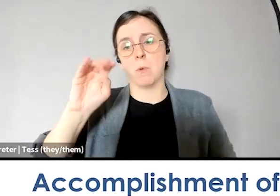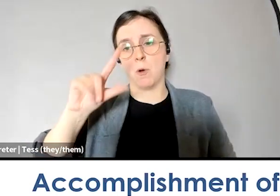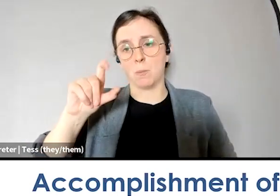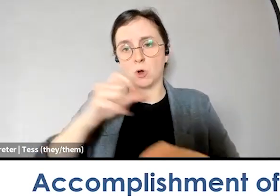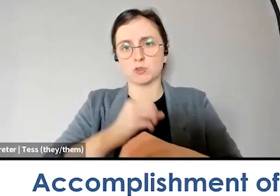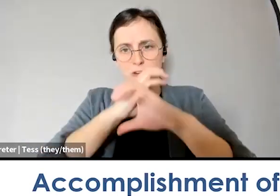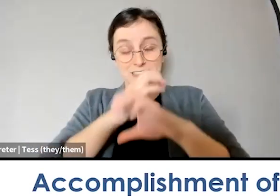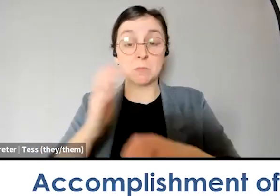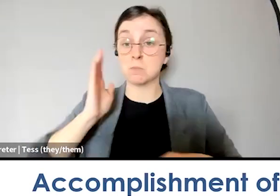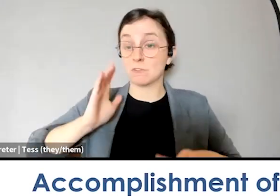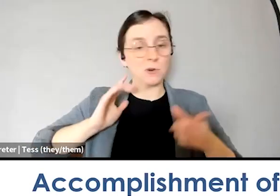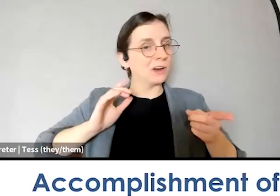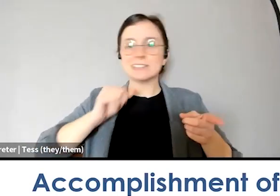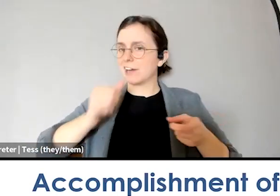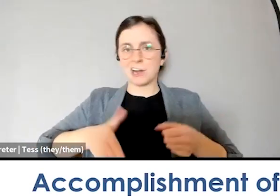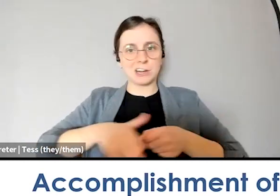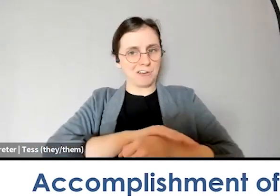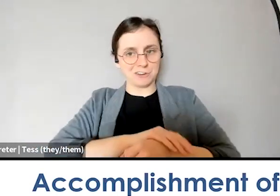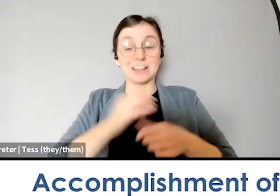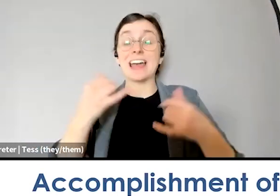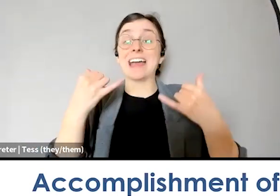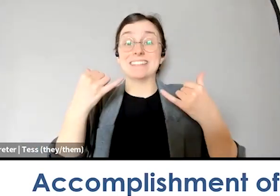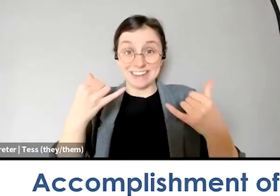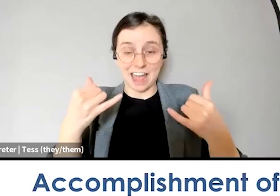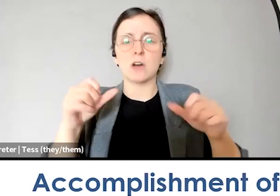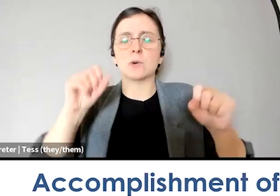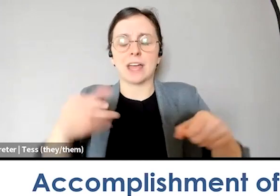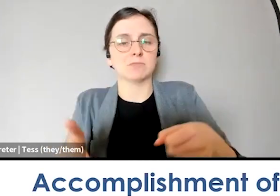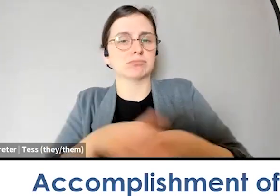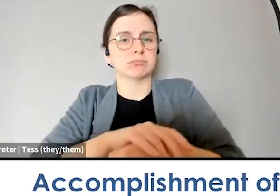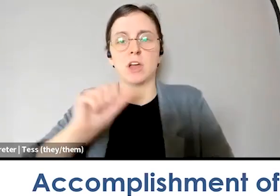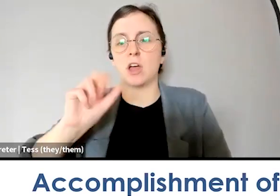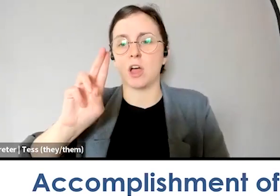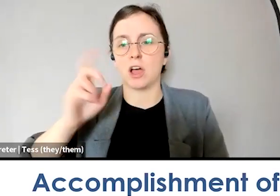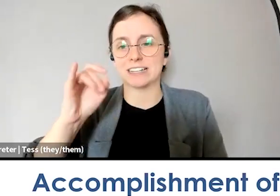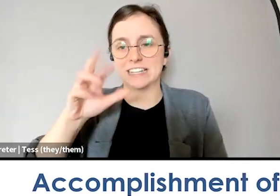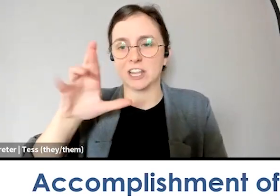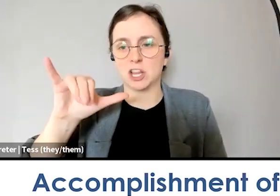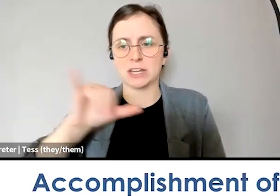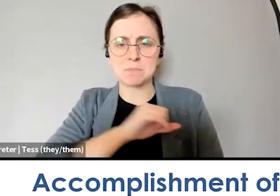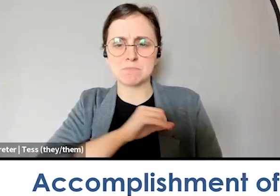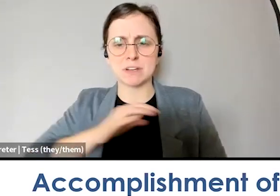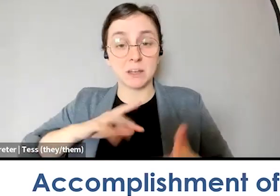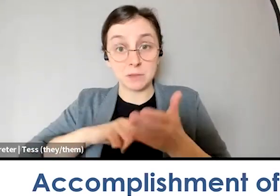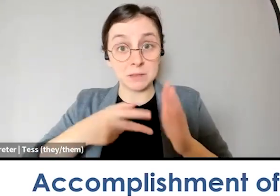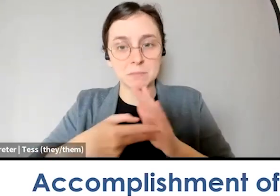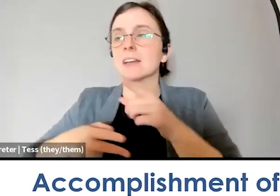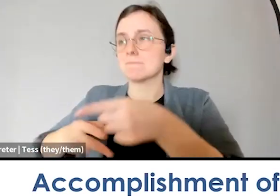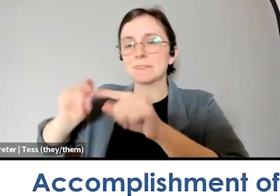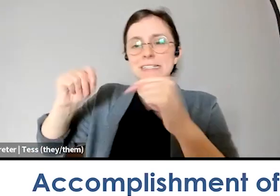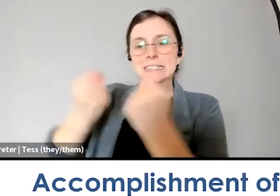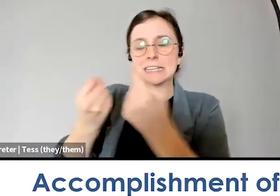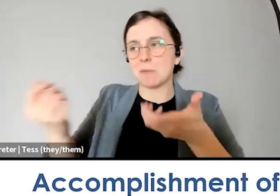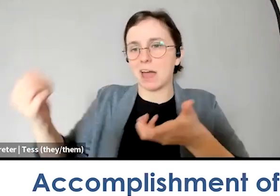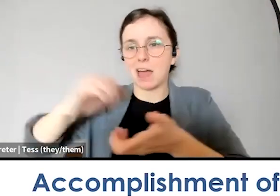there's ways you can cover them as auxiliary personnel, meaning part of a team in this case, or working with a